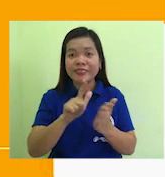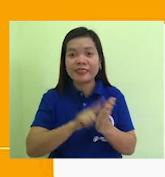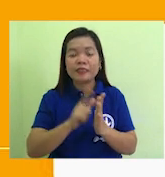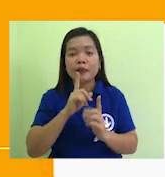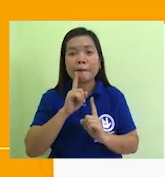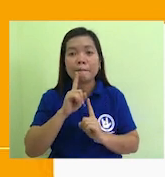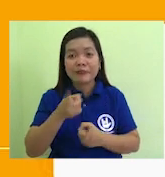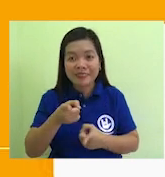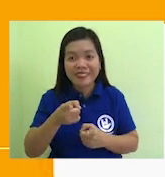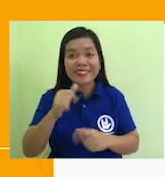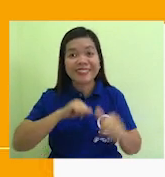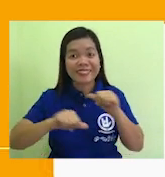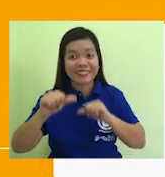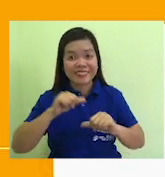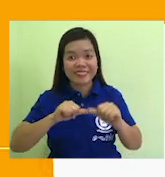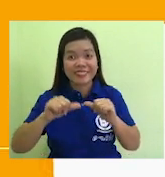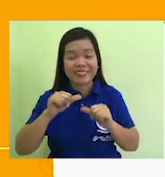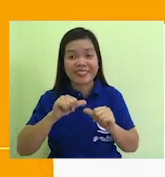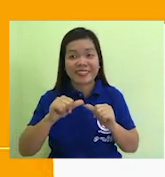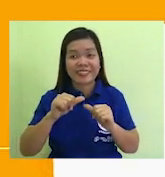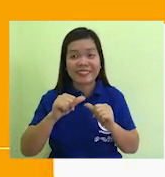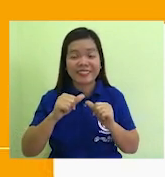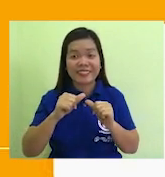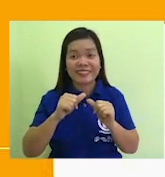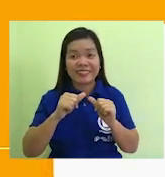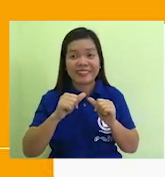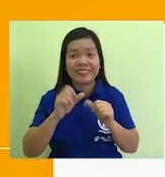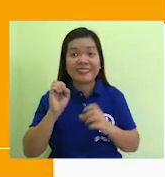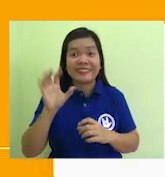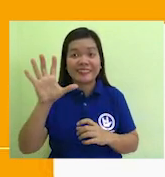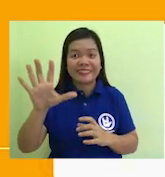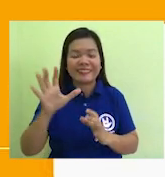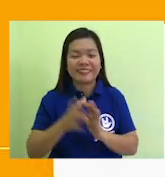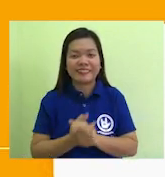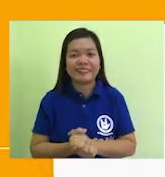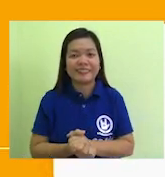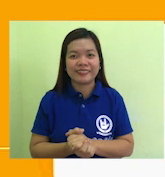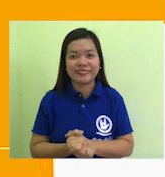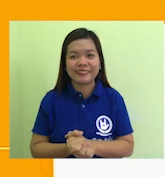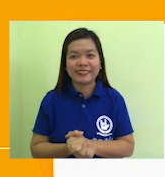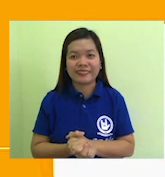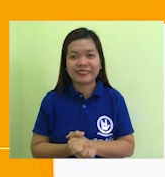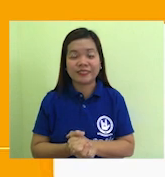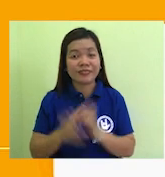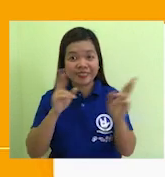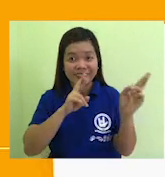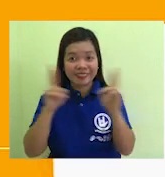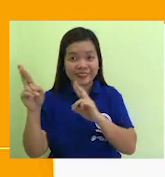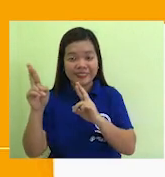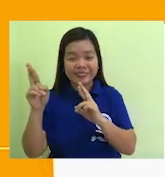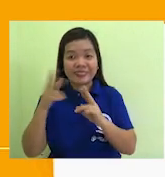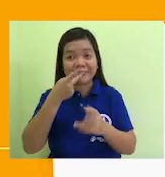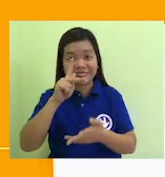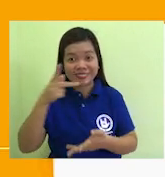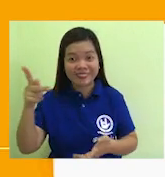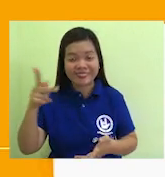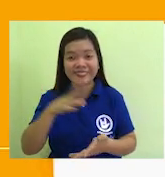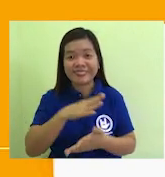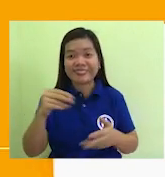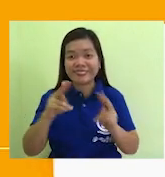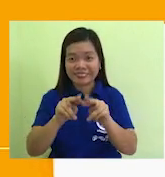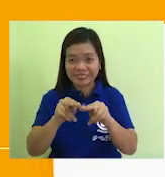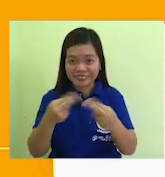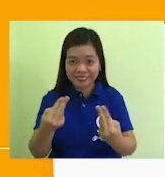the activity that will be flashed on the screen. be ready with your ballpen